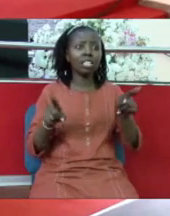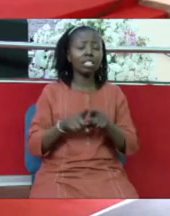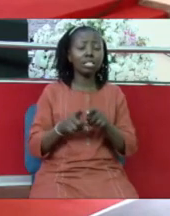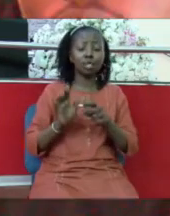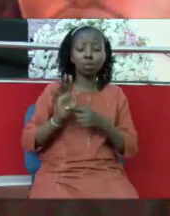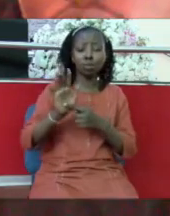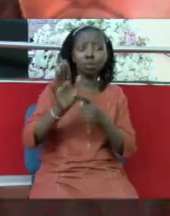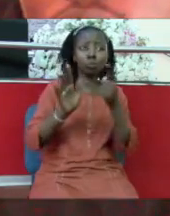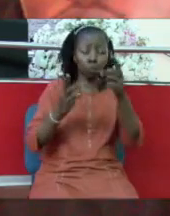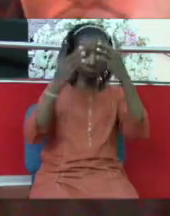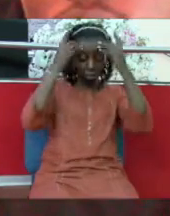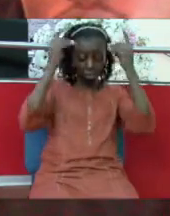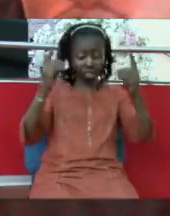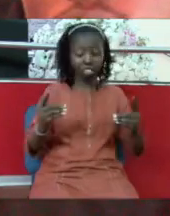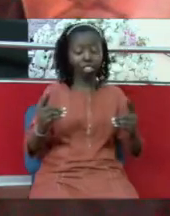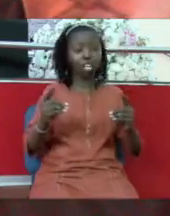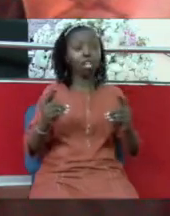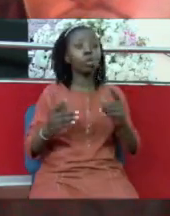you to make a decision.